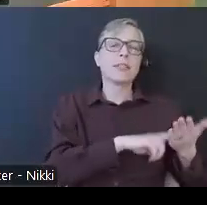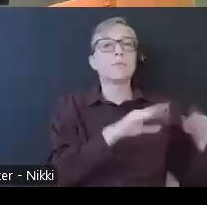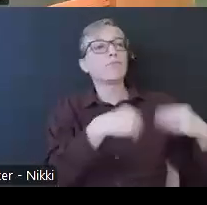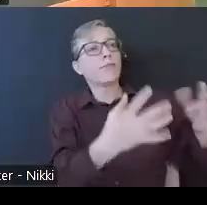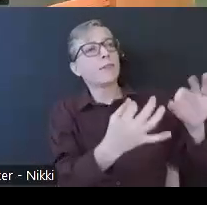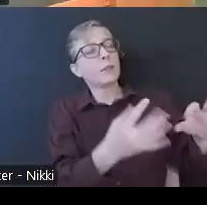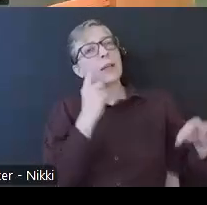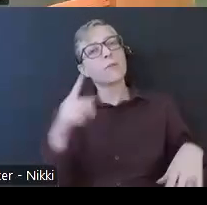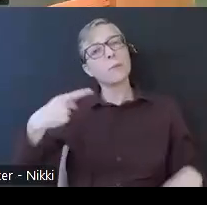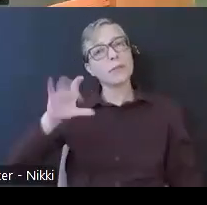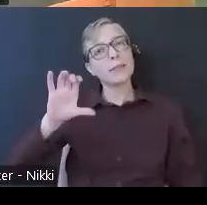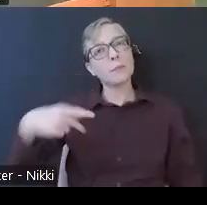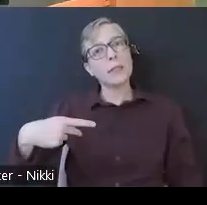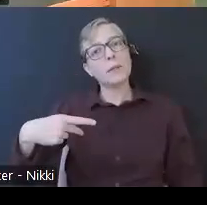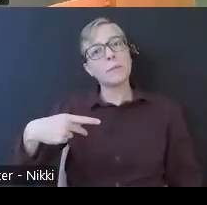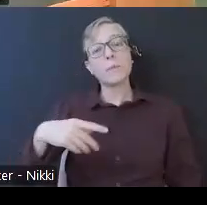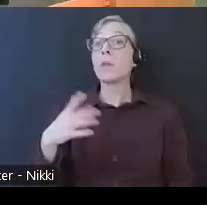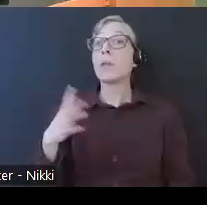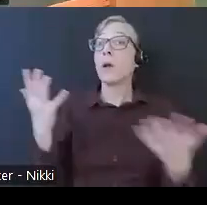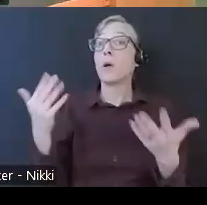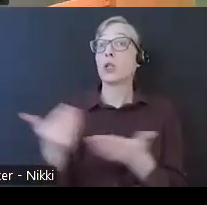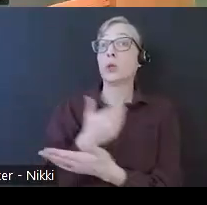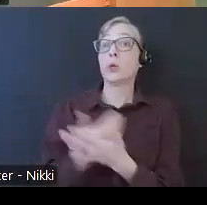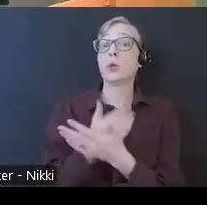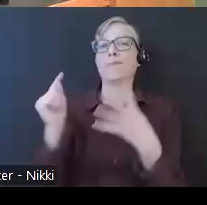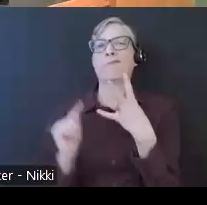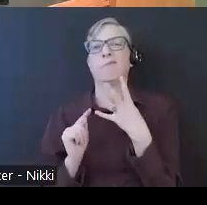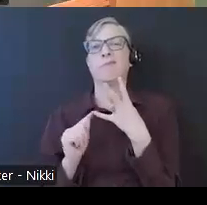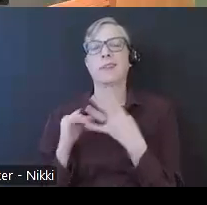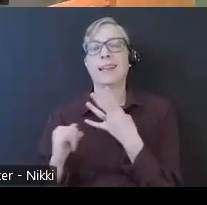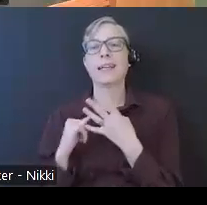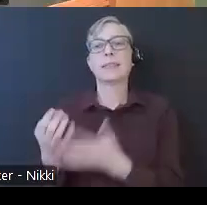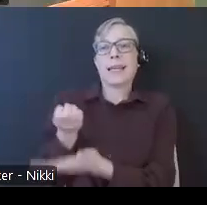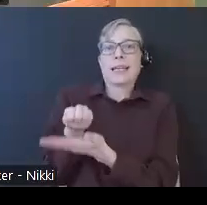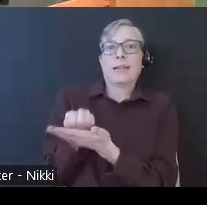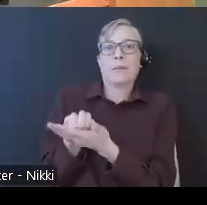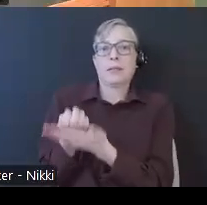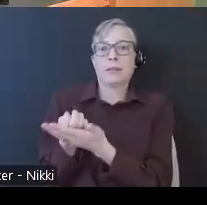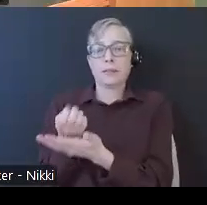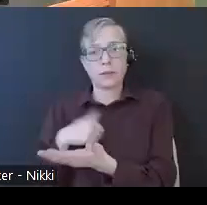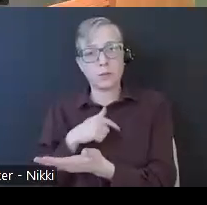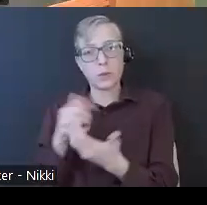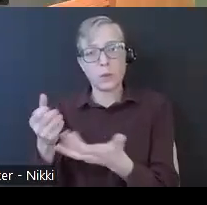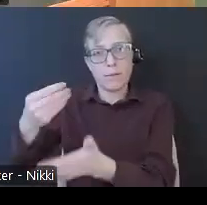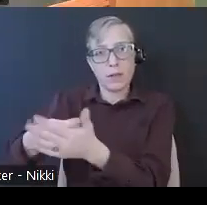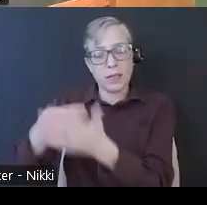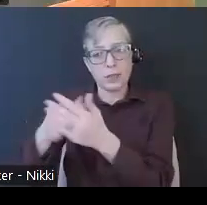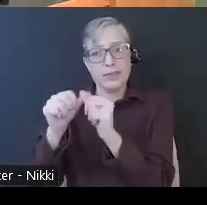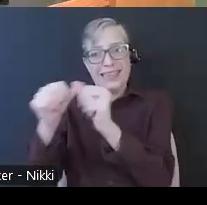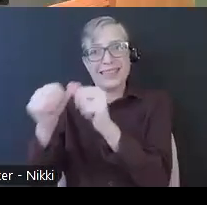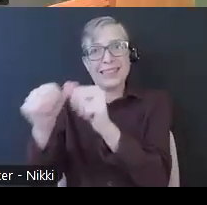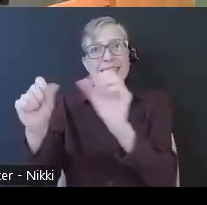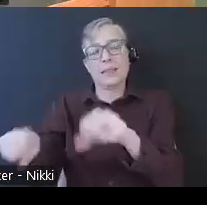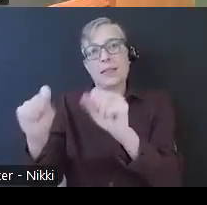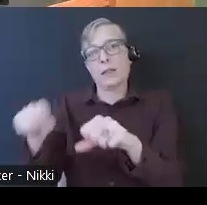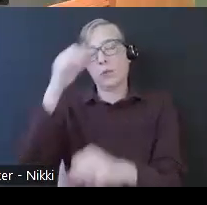that we haven't done before is the economics and try to come up with a financially sustainable business case for delivering